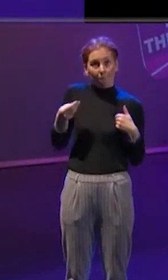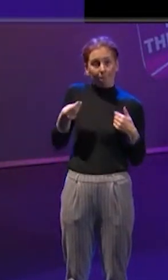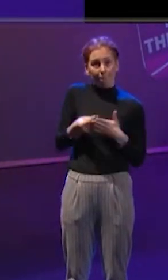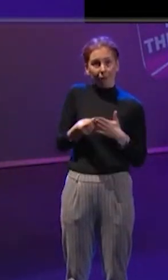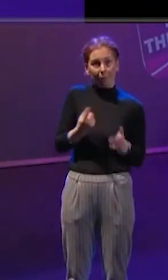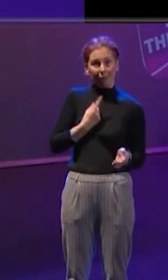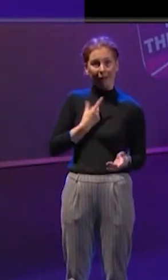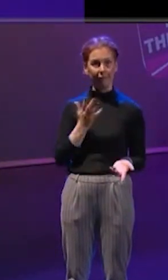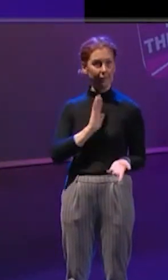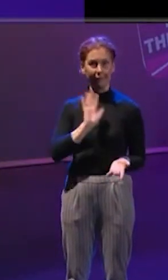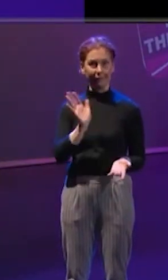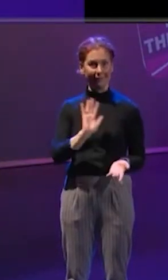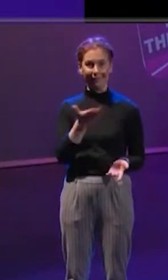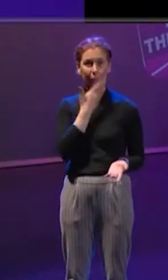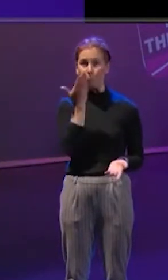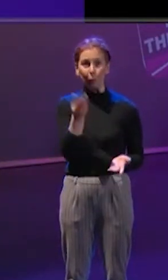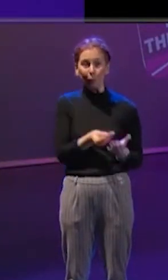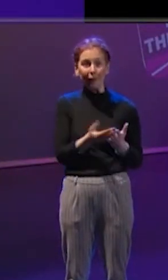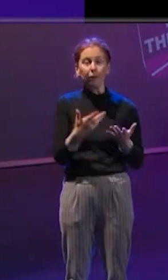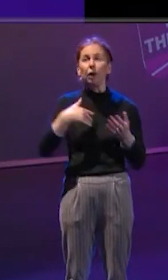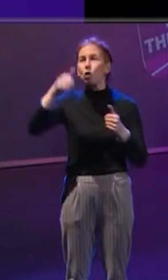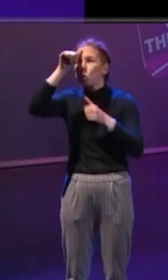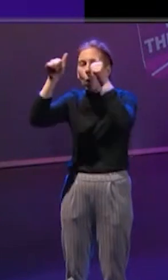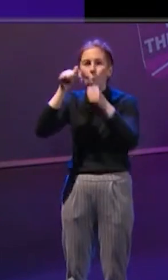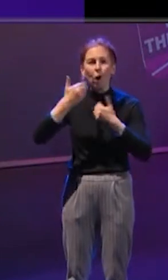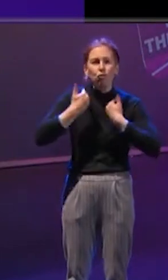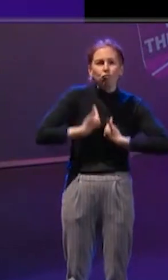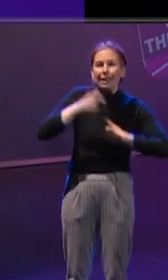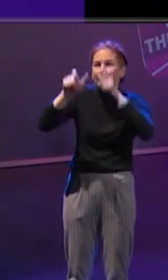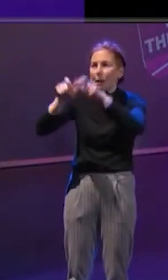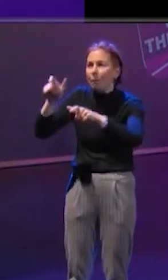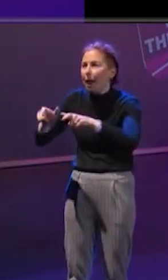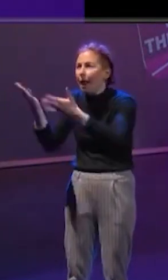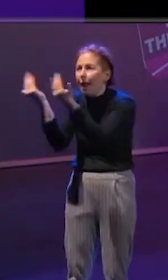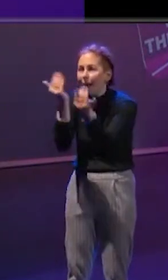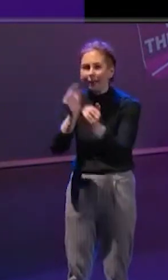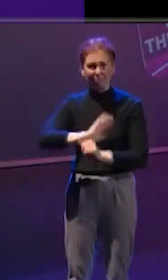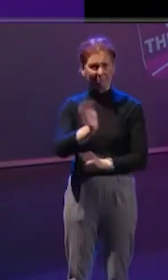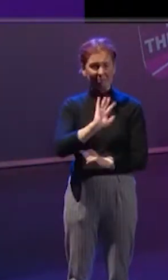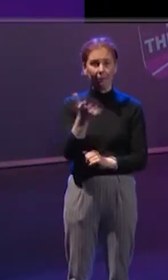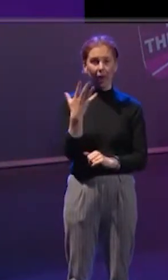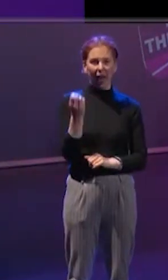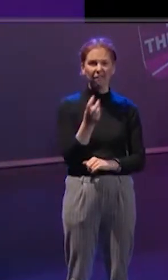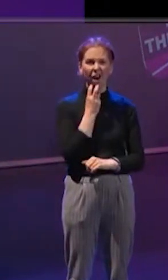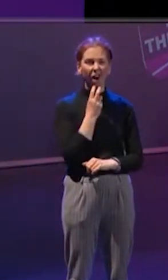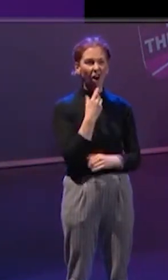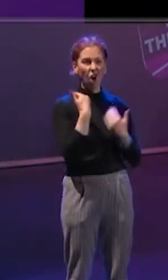say. I don't know rich people. I don't have a rich uncle. I've been to so many of these things where somebody has said that and they're